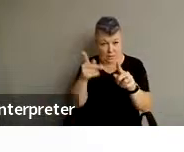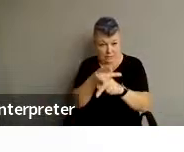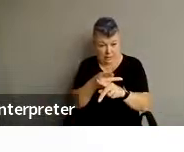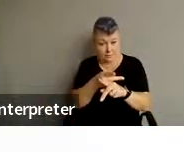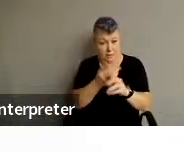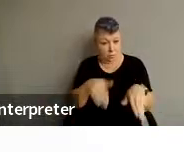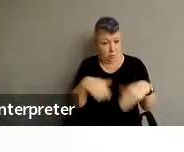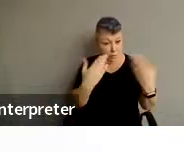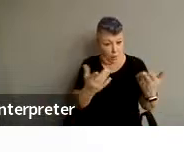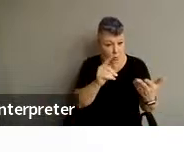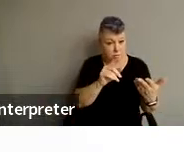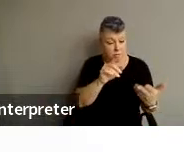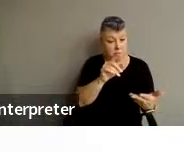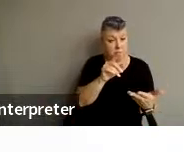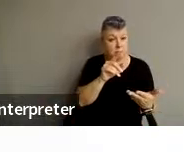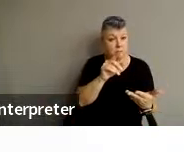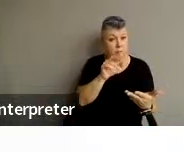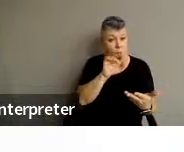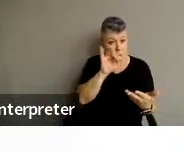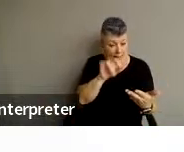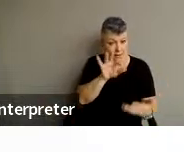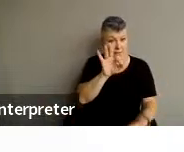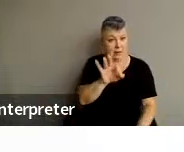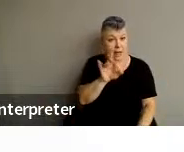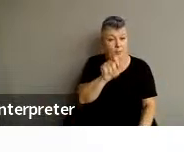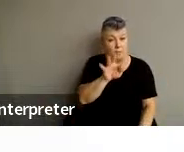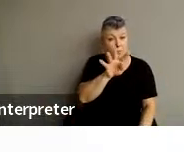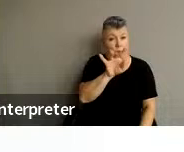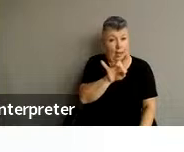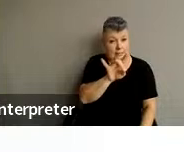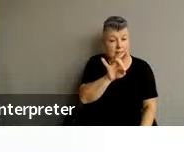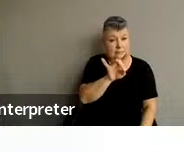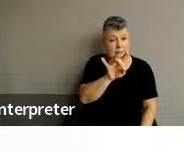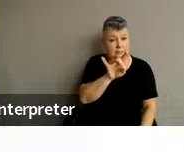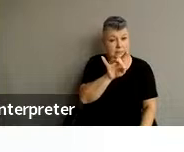of 0.9648 cents, that amount is